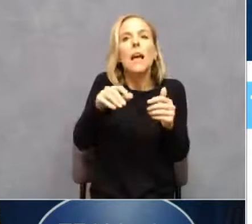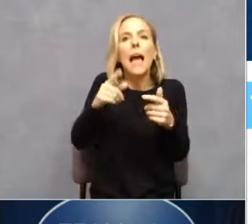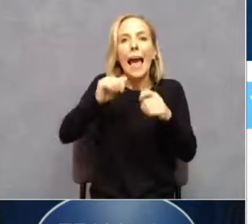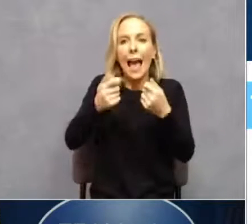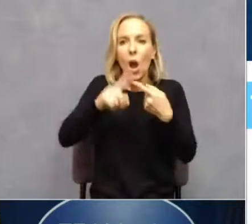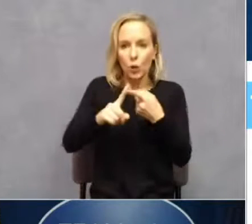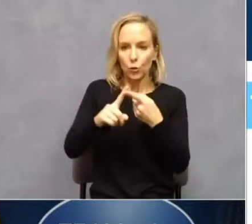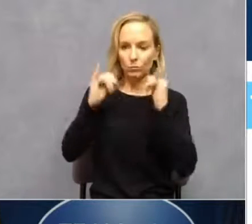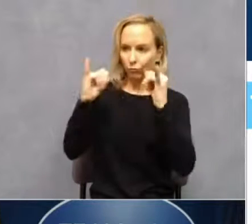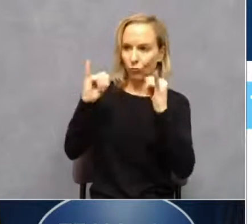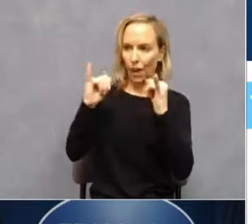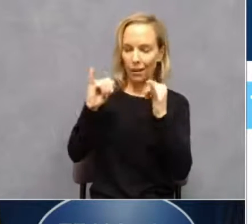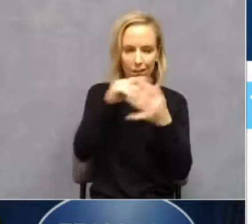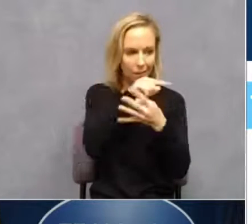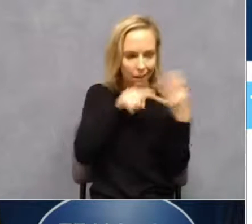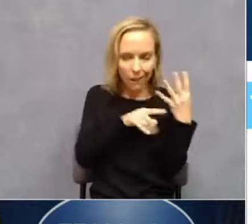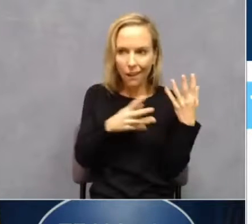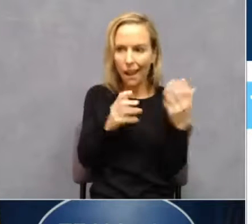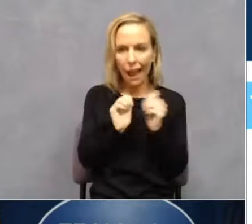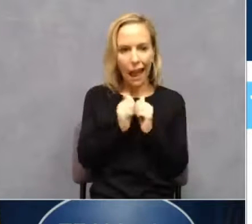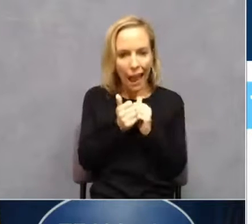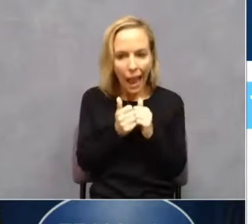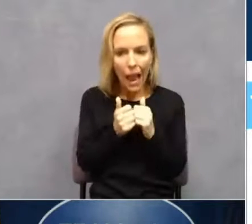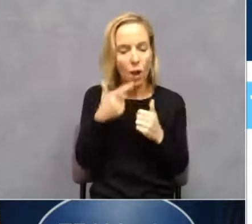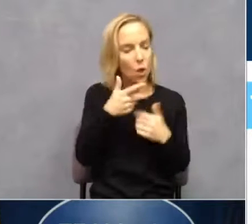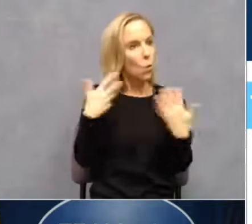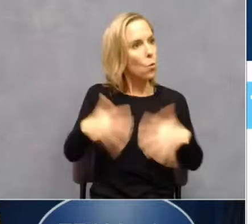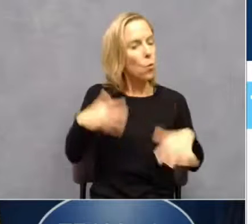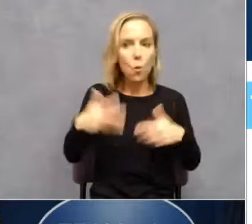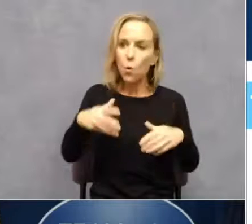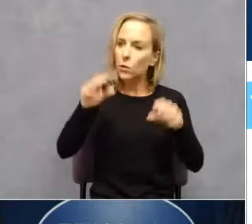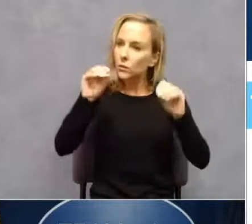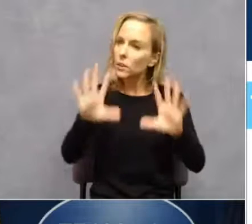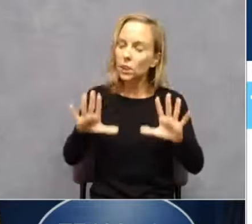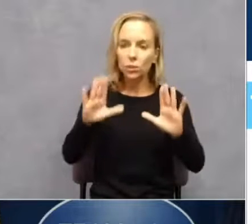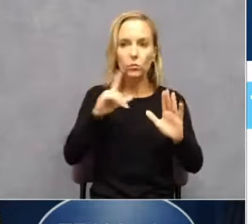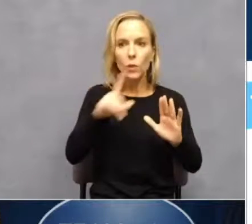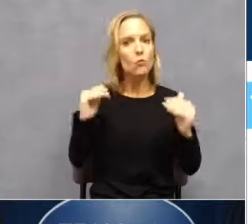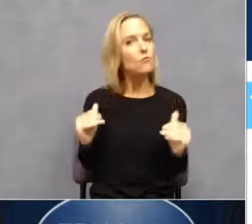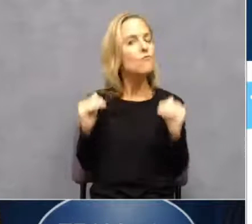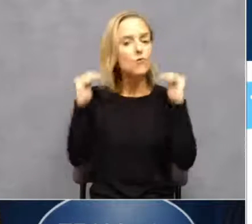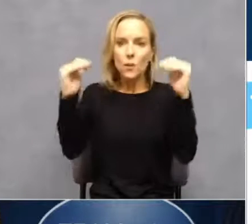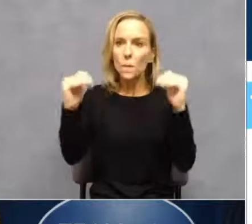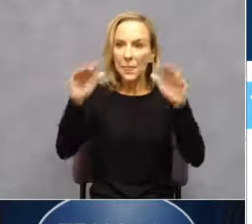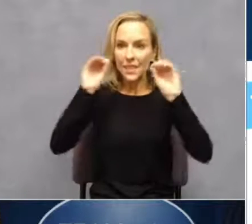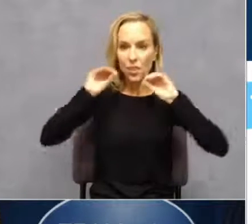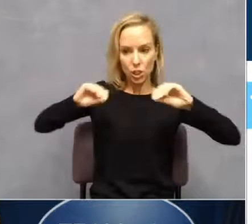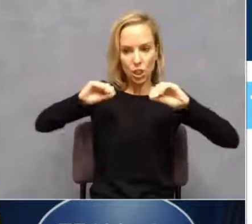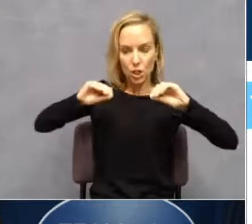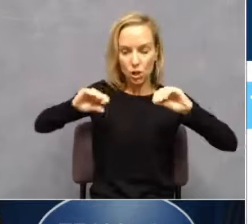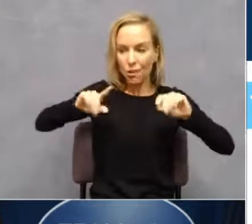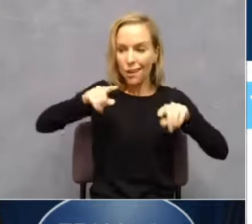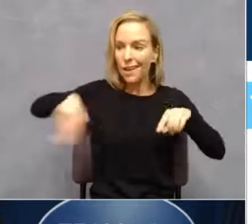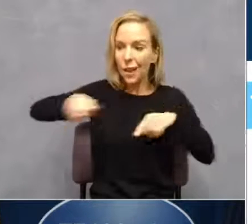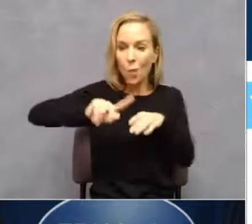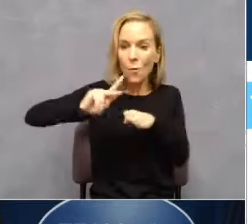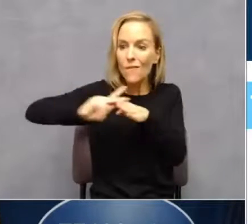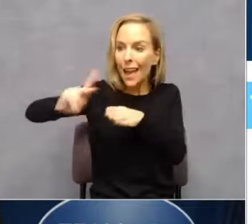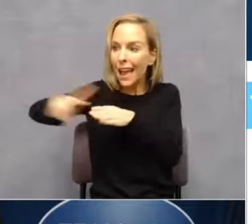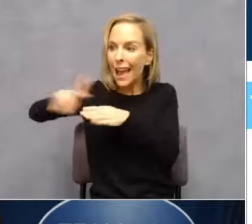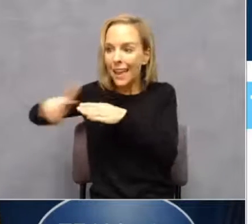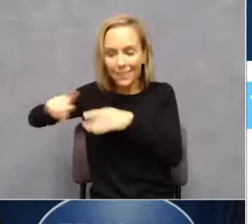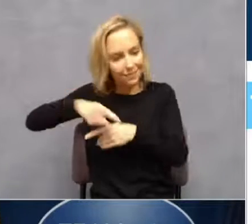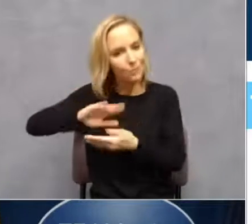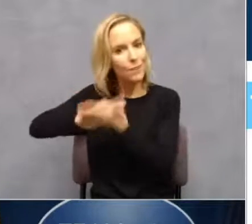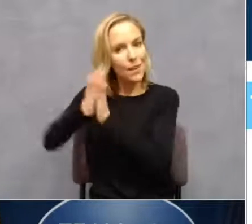instruction. And they have answered the call. Teaching is the profession that makes all other professions possible.